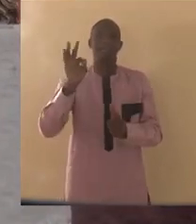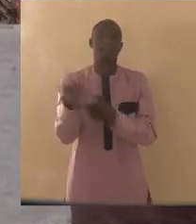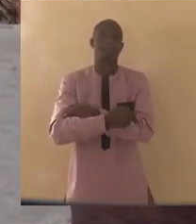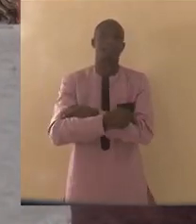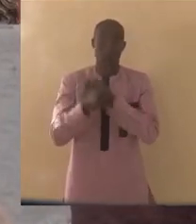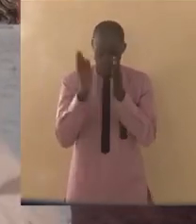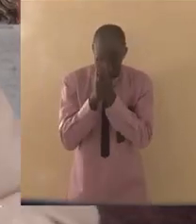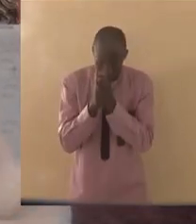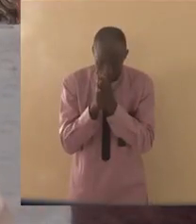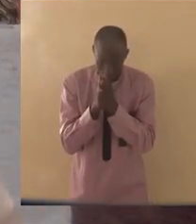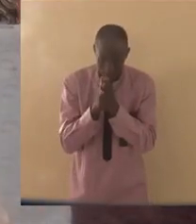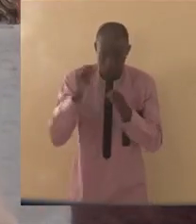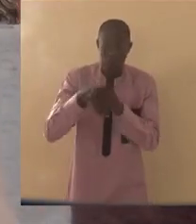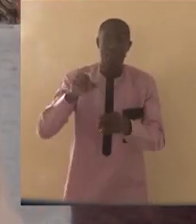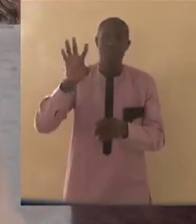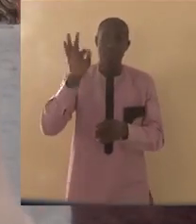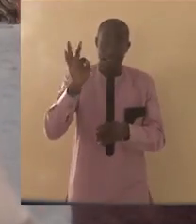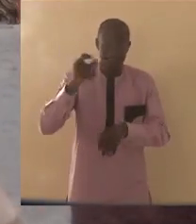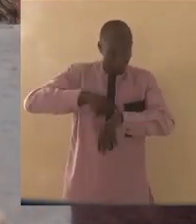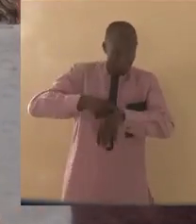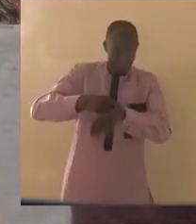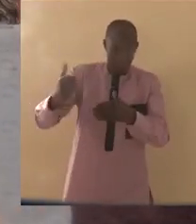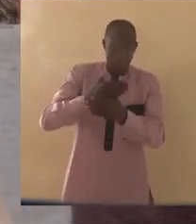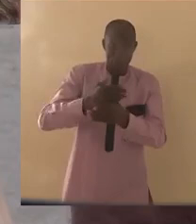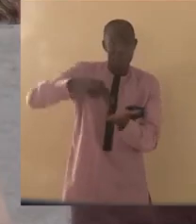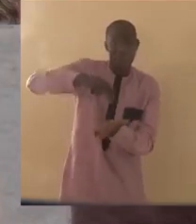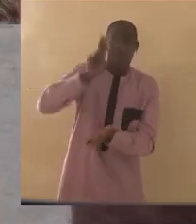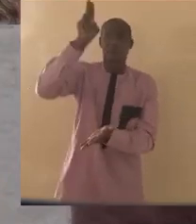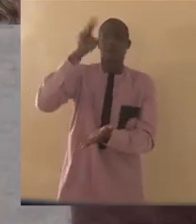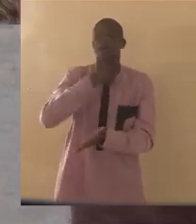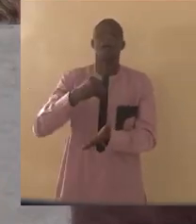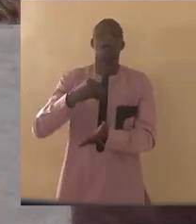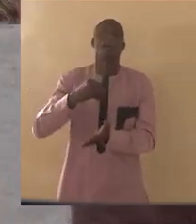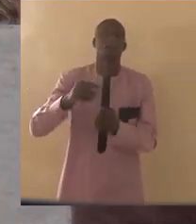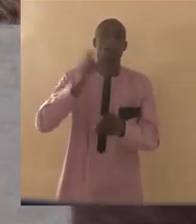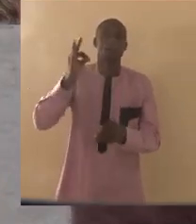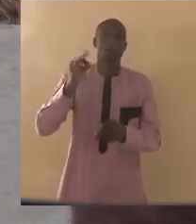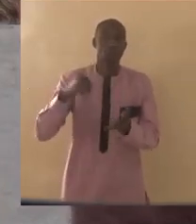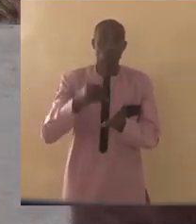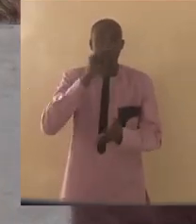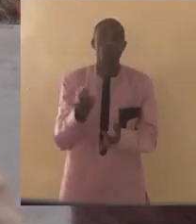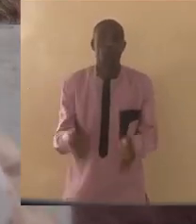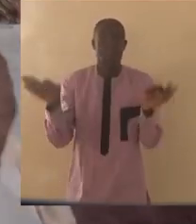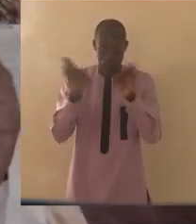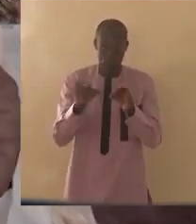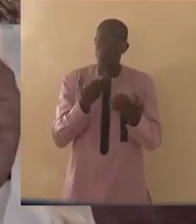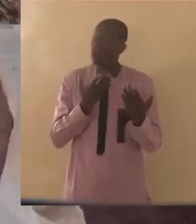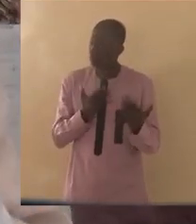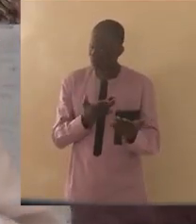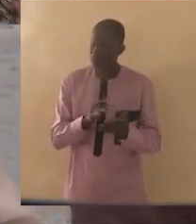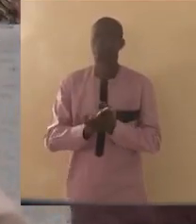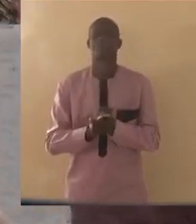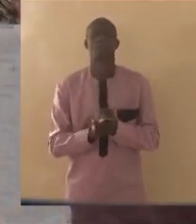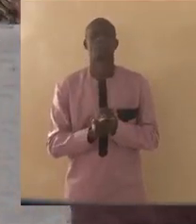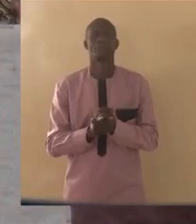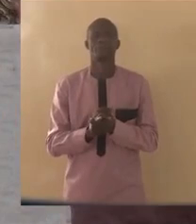novena, 9 days of prayer. In the 9-day period between Ascension and Pentecost, it was a significant pause. Take note